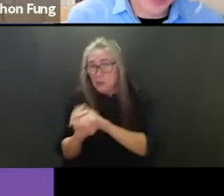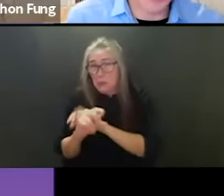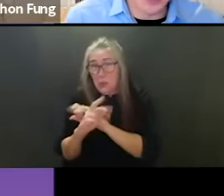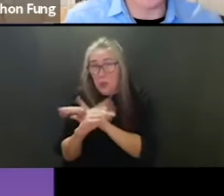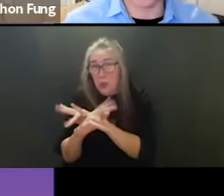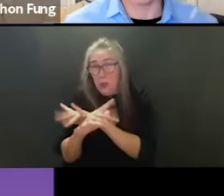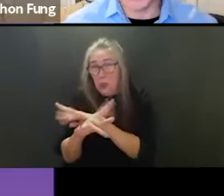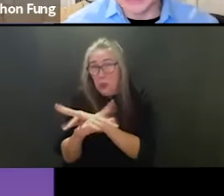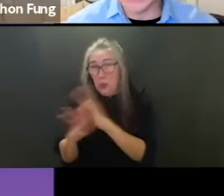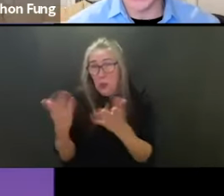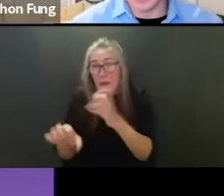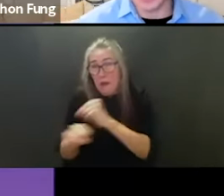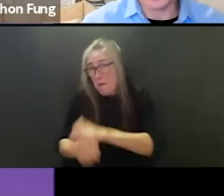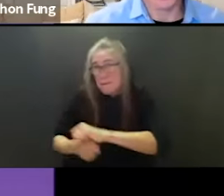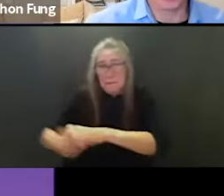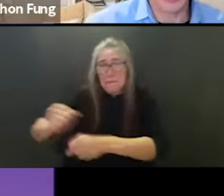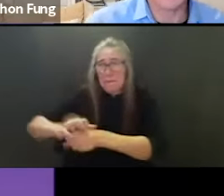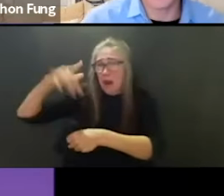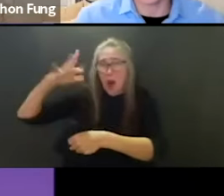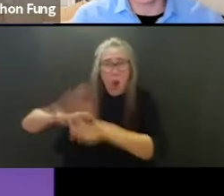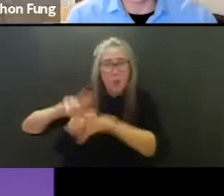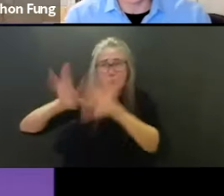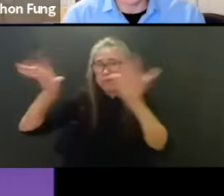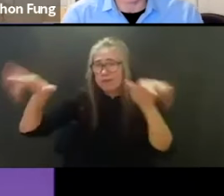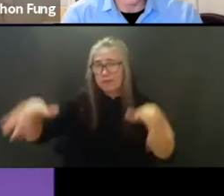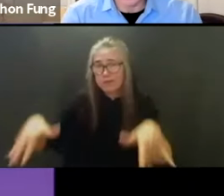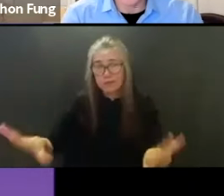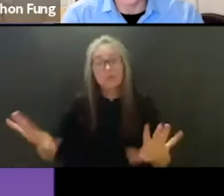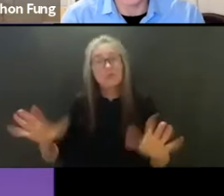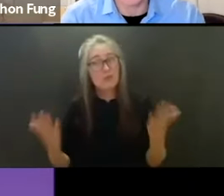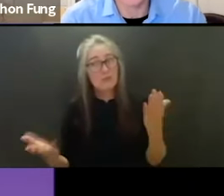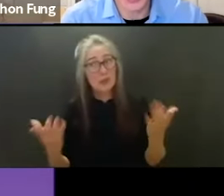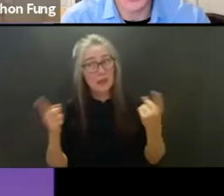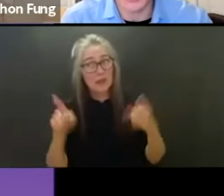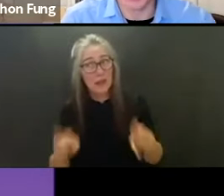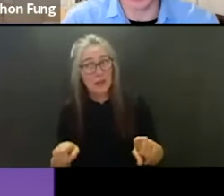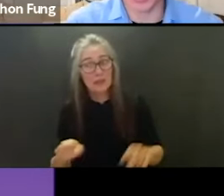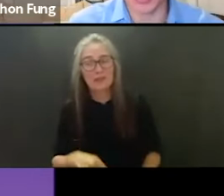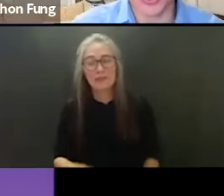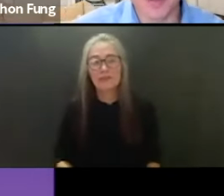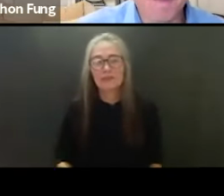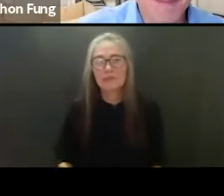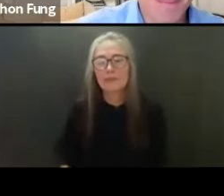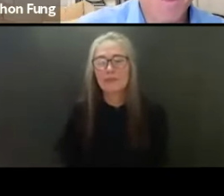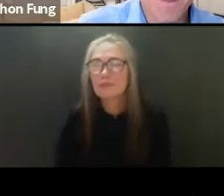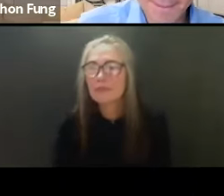I guess, I think that we're beginning to see one of those, some of those cracks emerge.